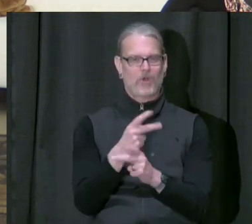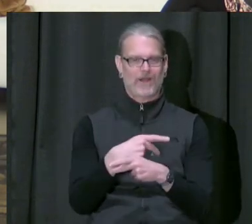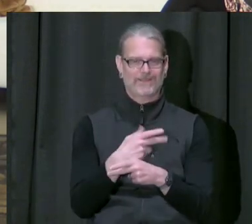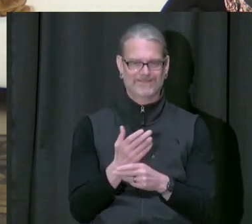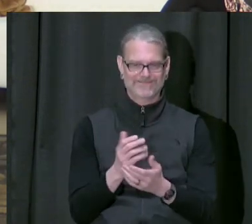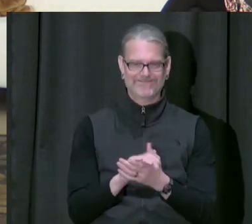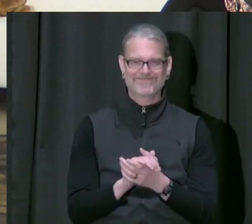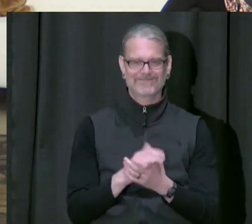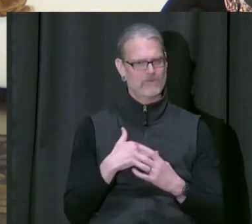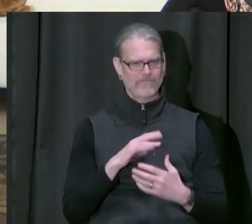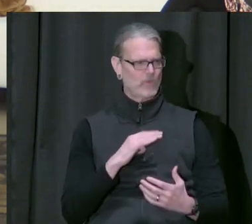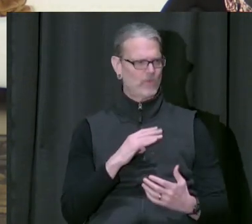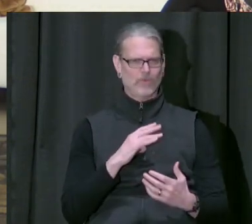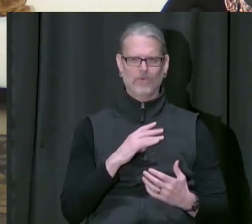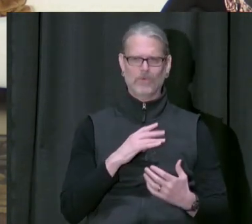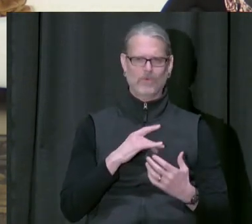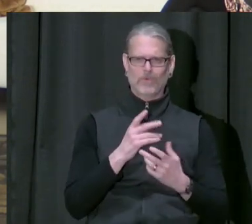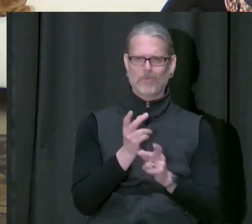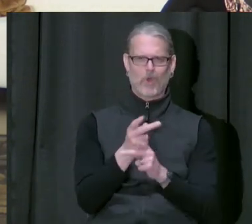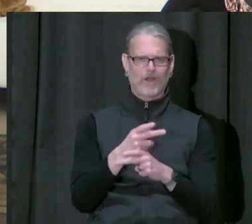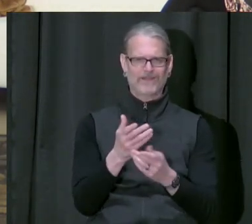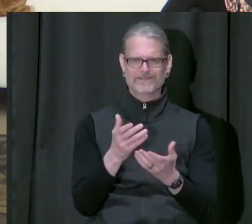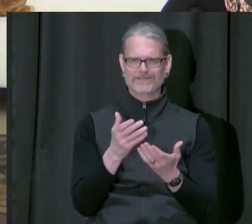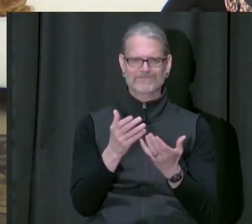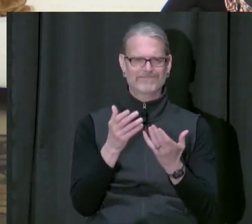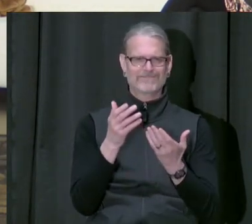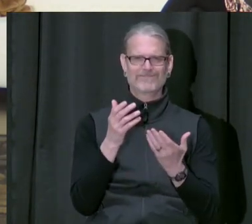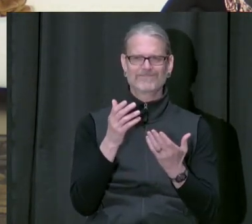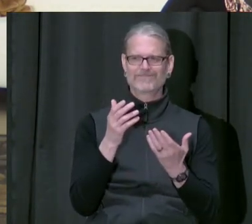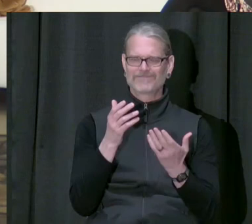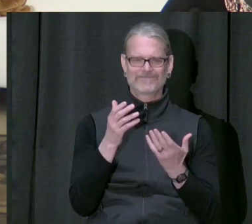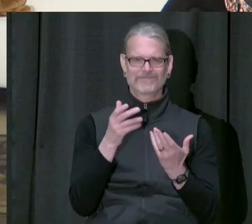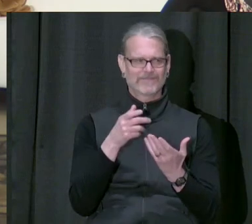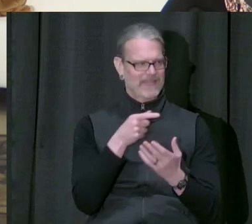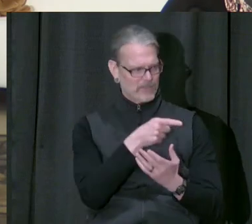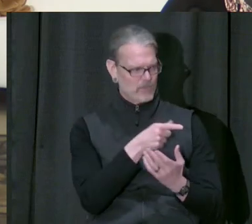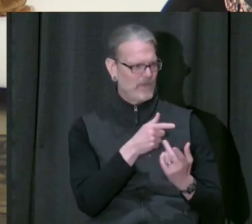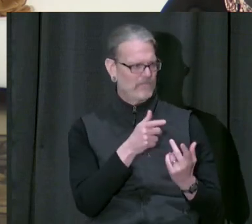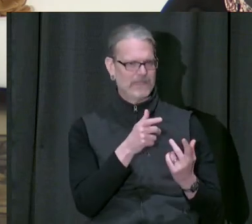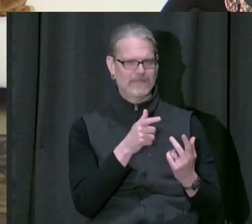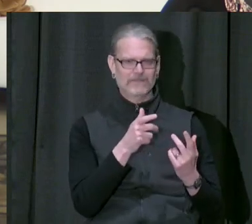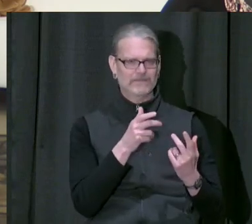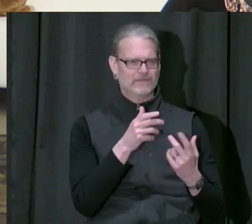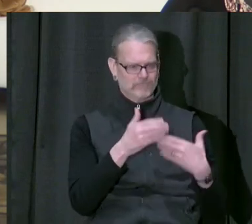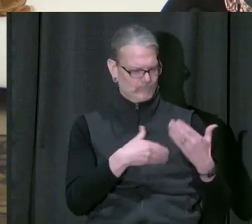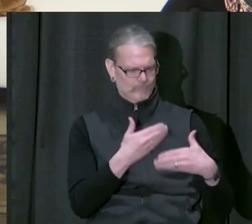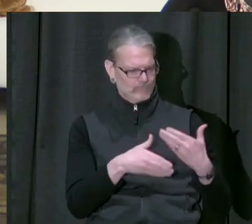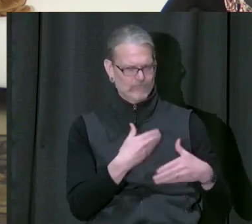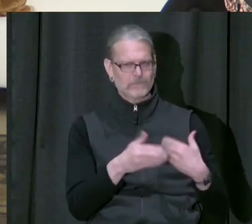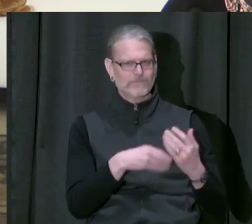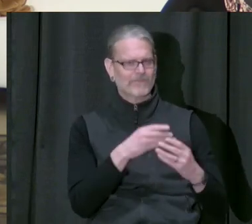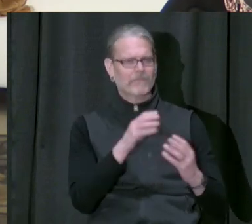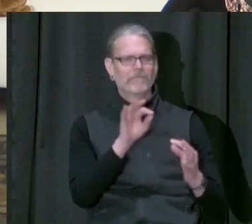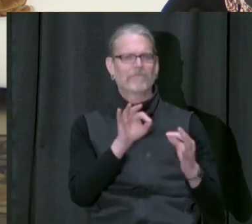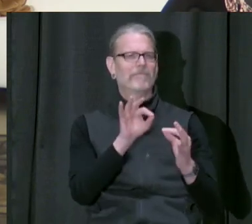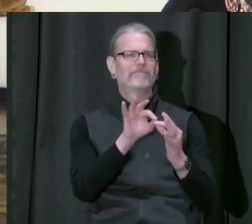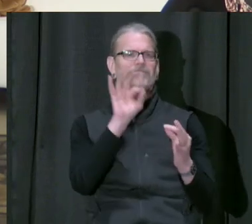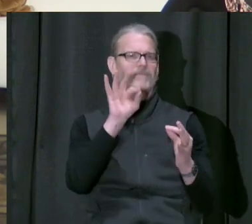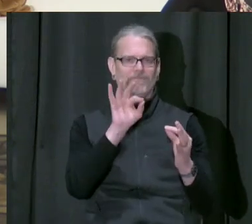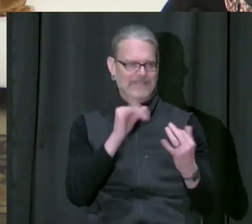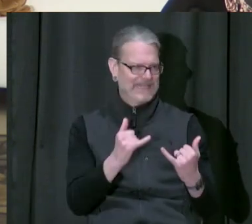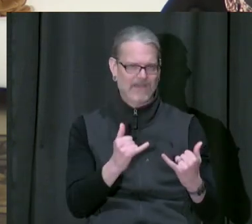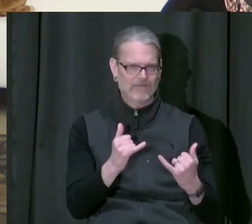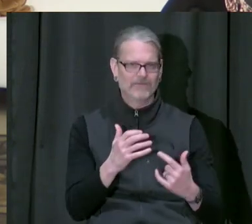there are lots of cool products that you've been, you know, that you've been perfecting for years and have been around for a while.